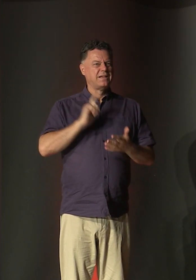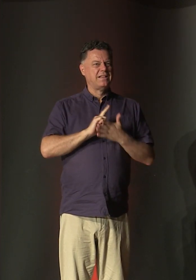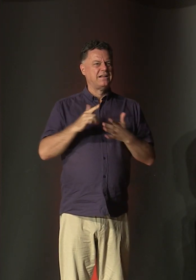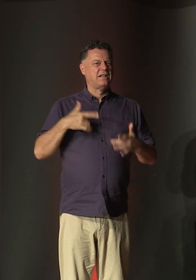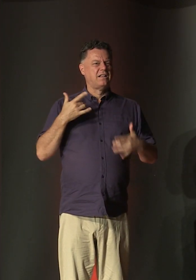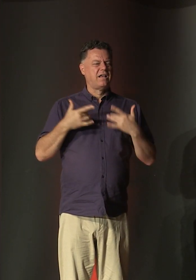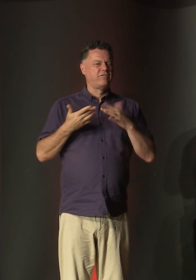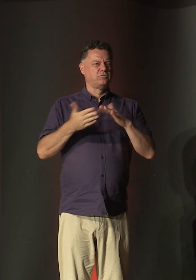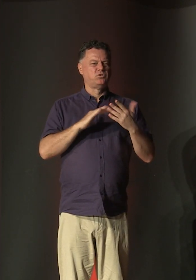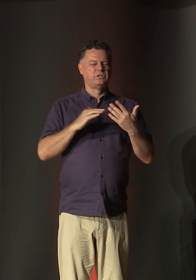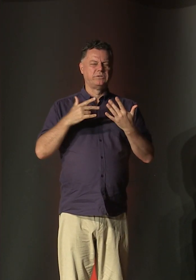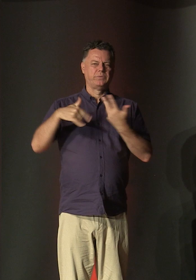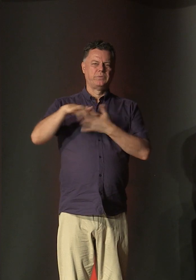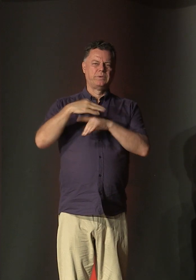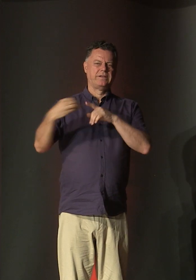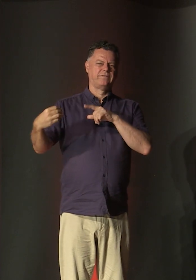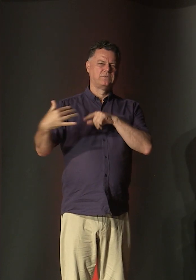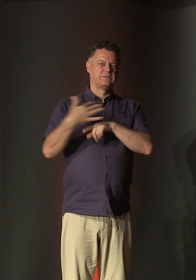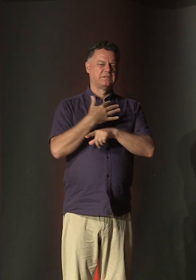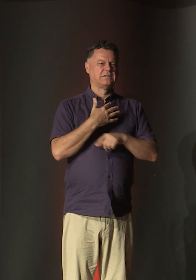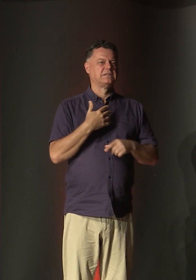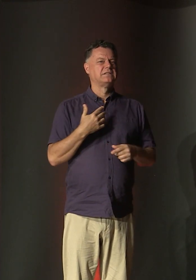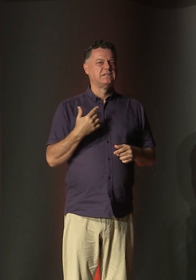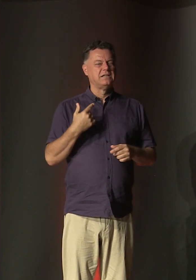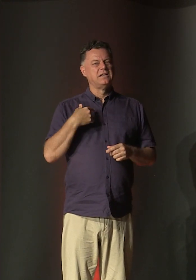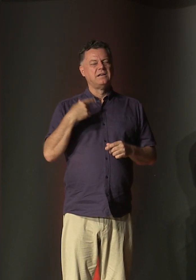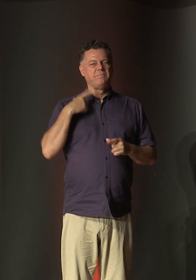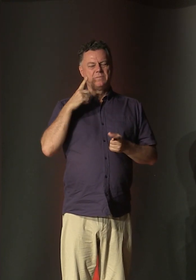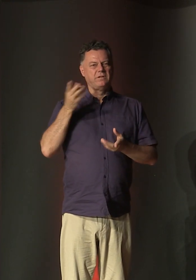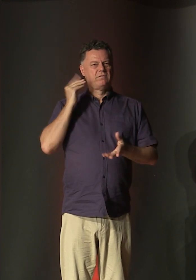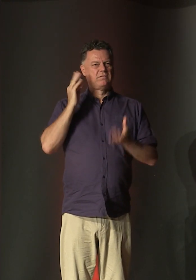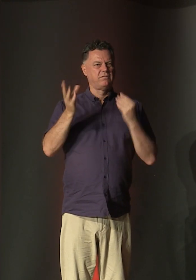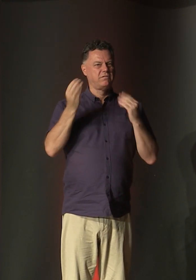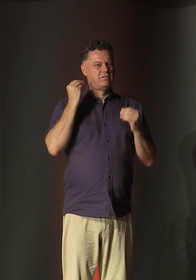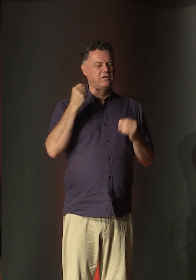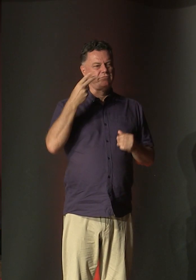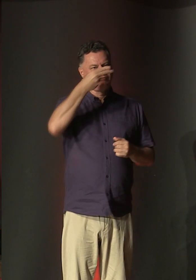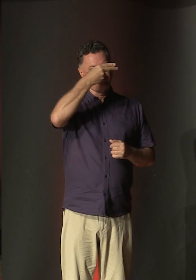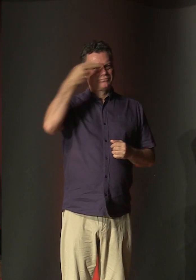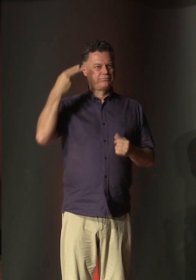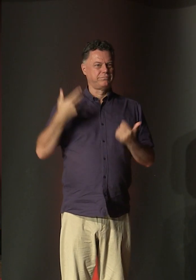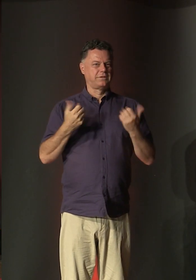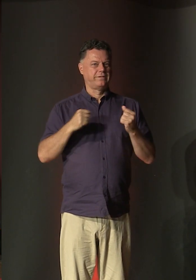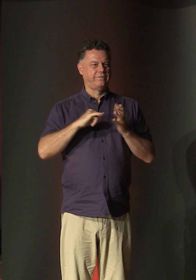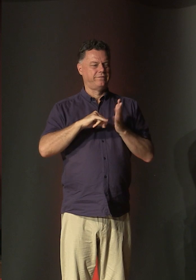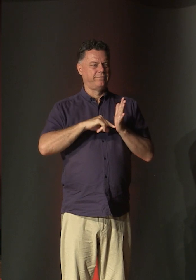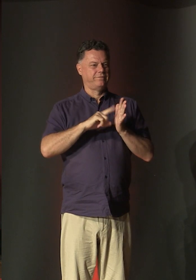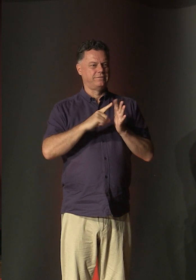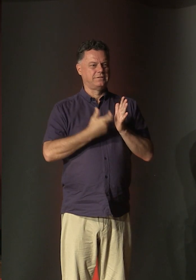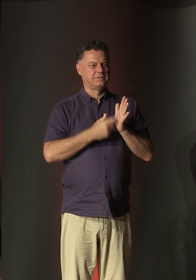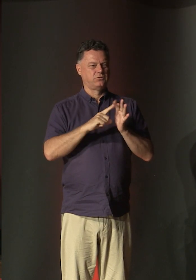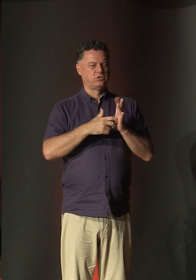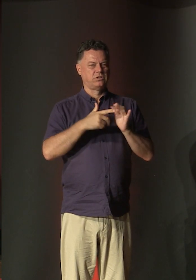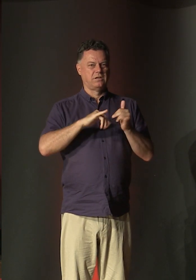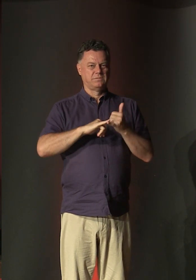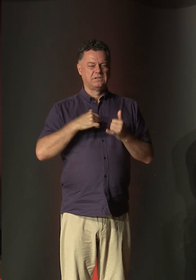point, someone does apply those stereotypes to you. And you think, wait a minute,